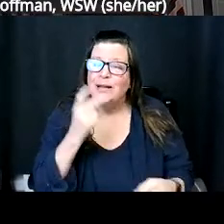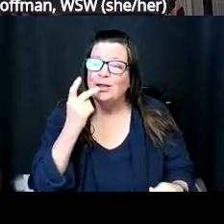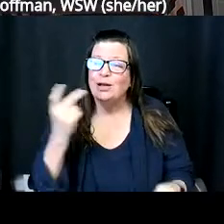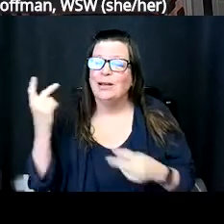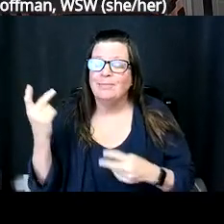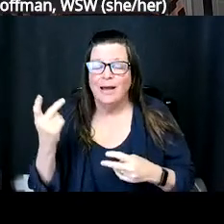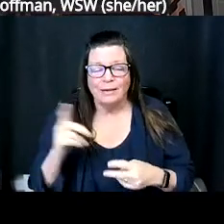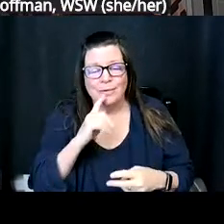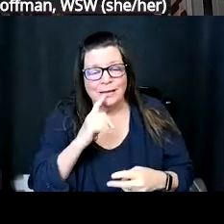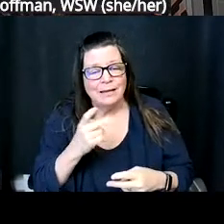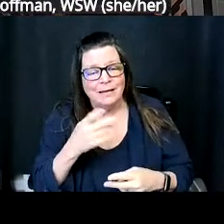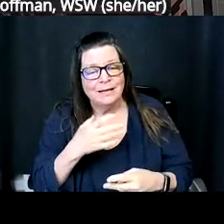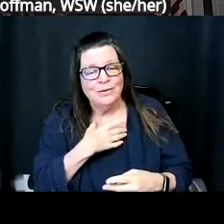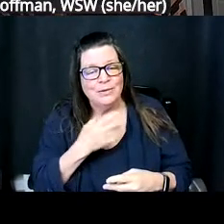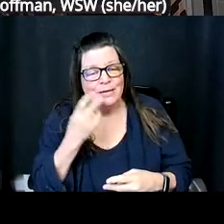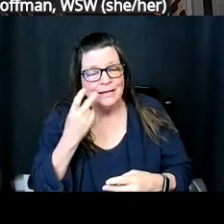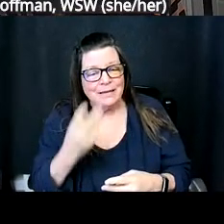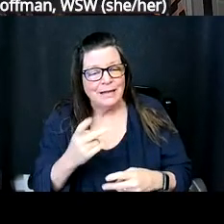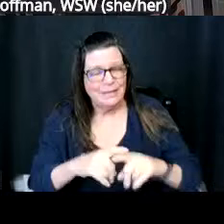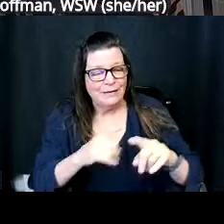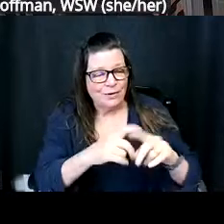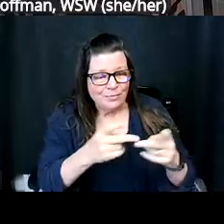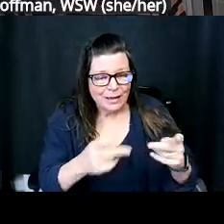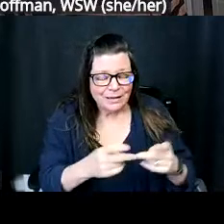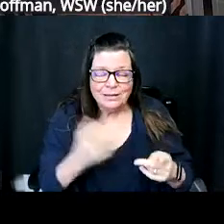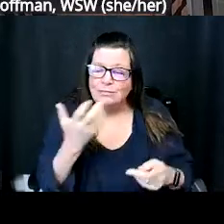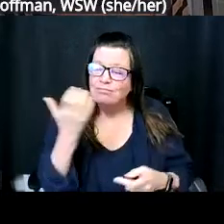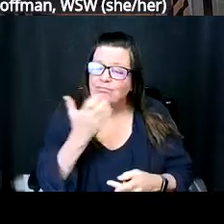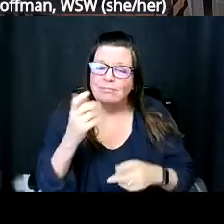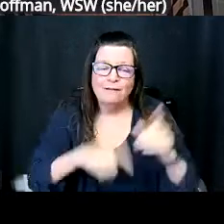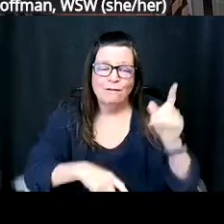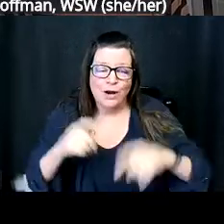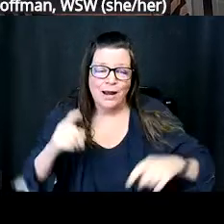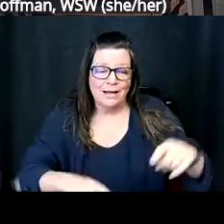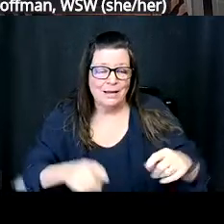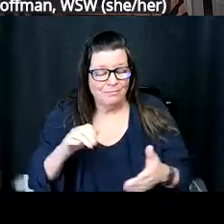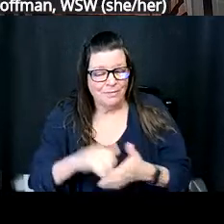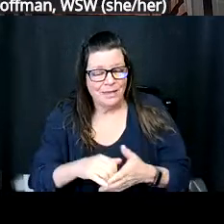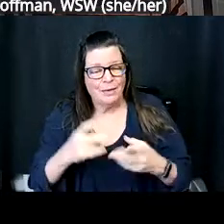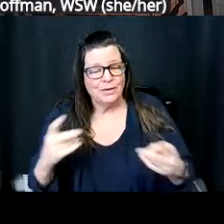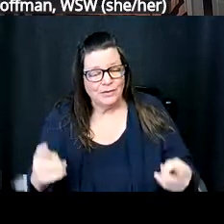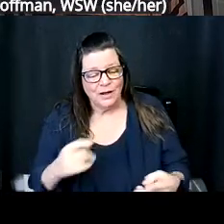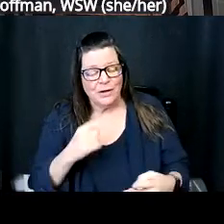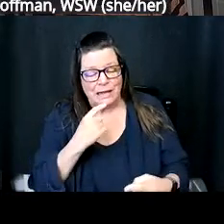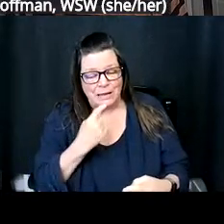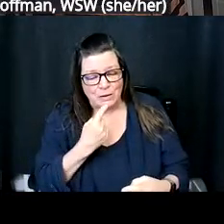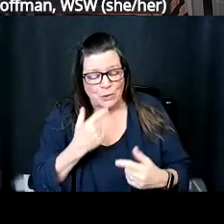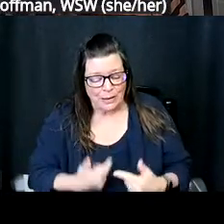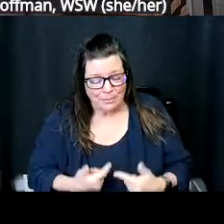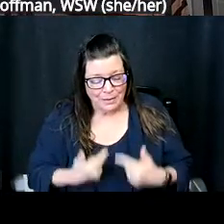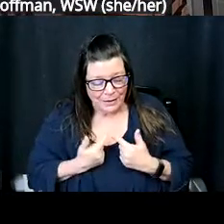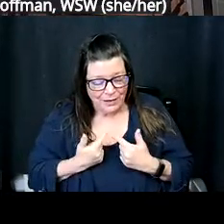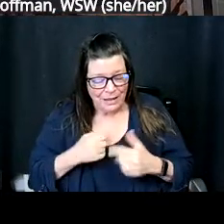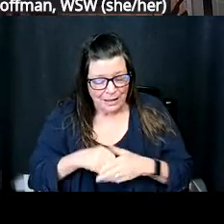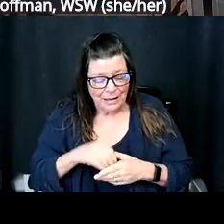how different all the different places that we lived were, but that was really extreme living in Alabama during segregation